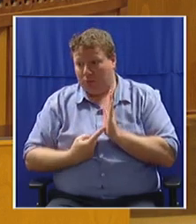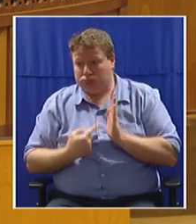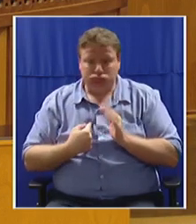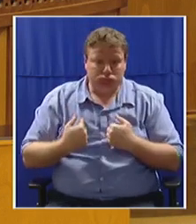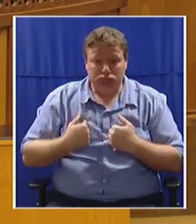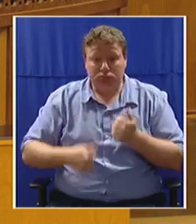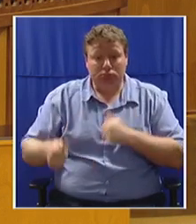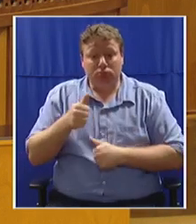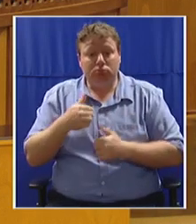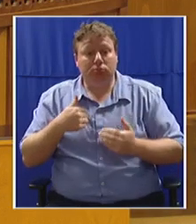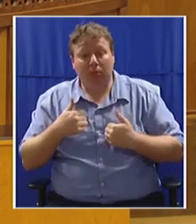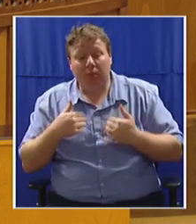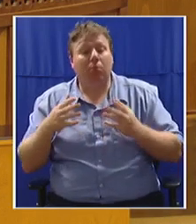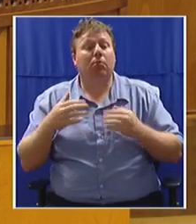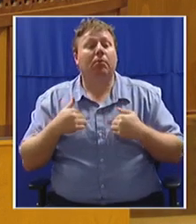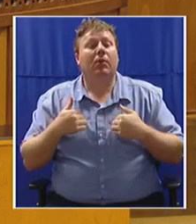Order.